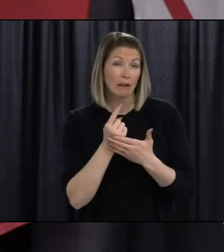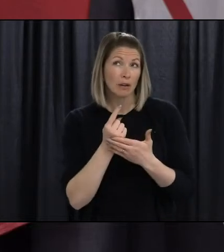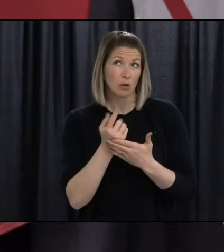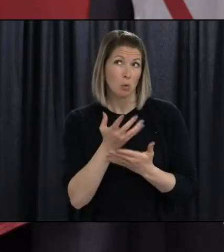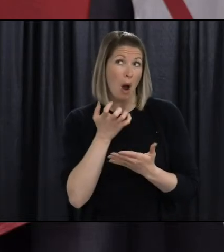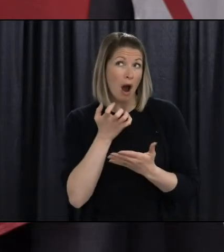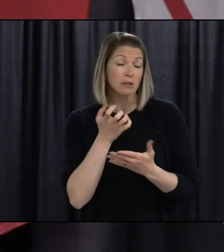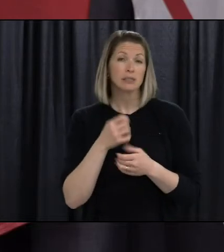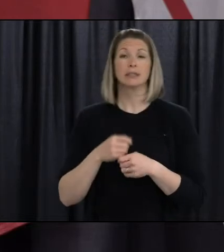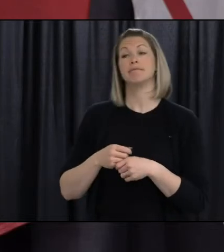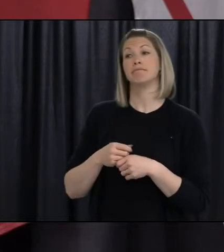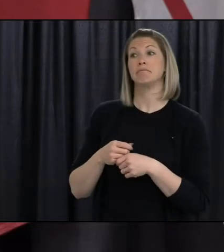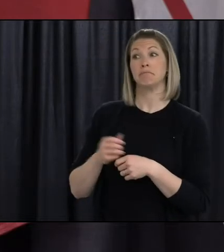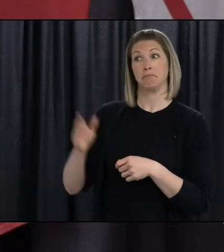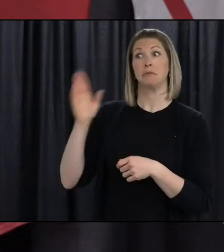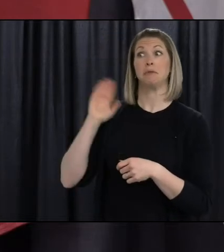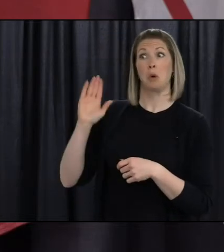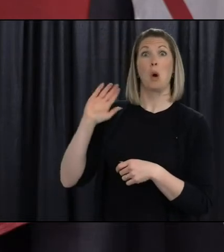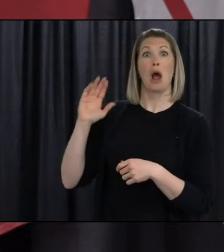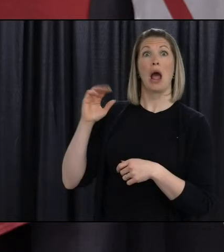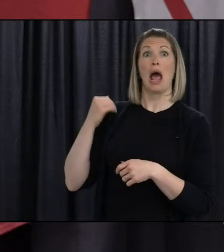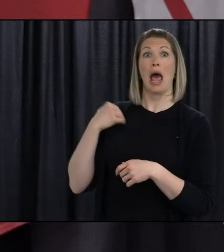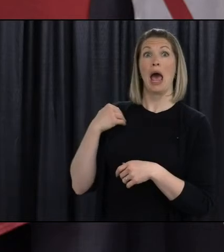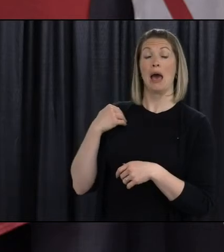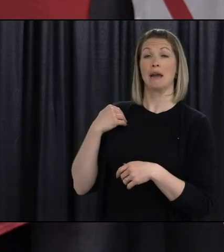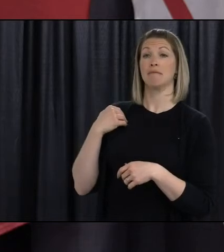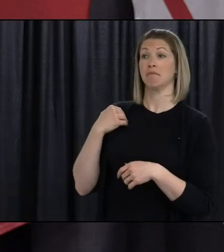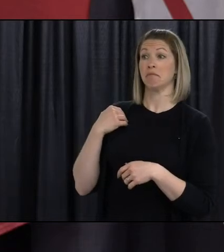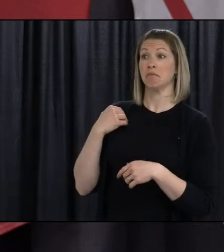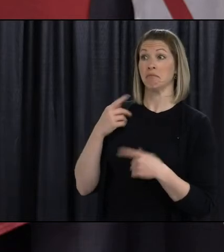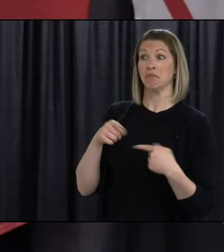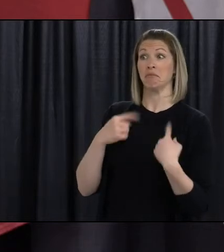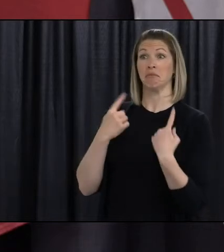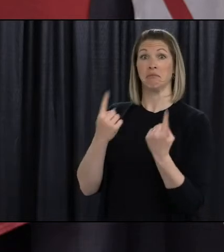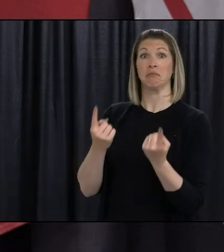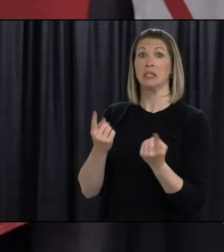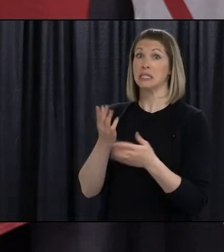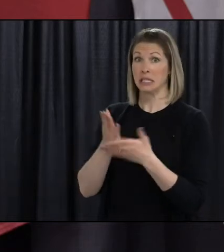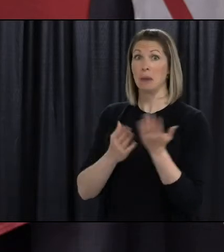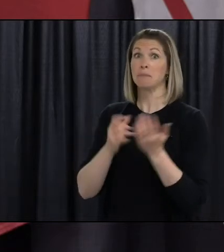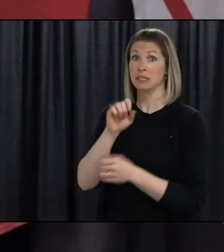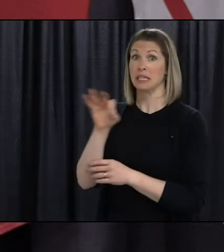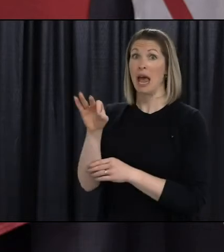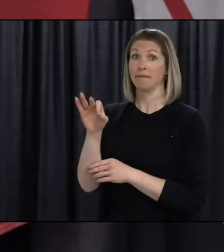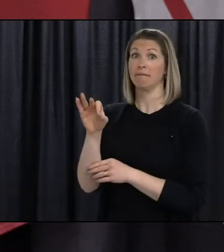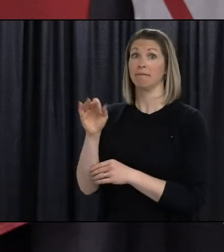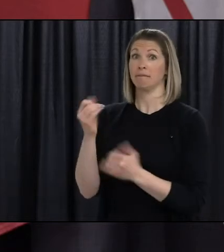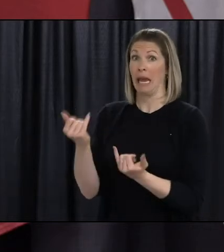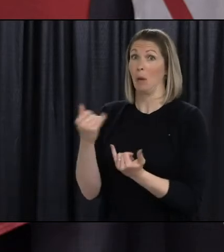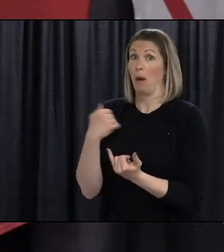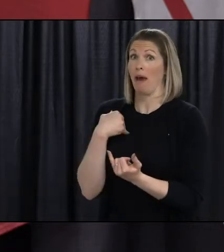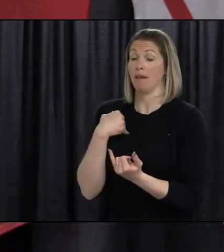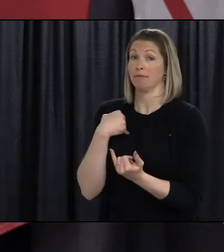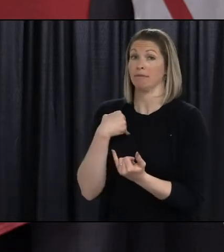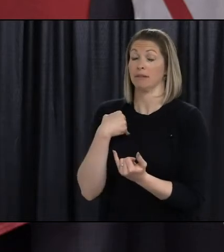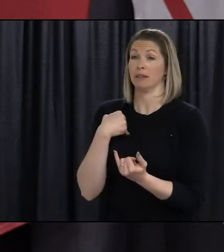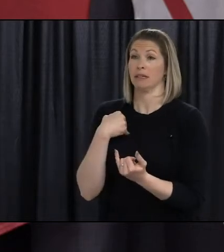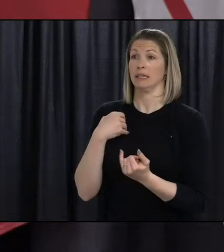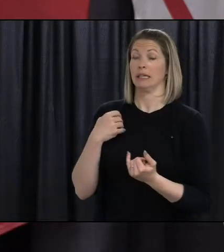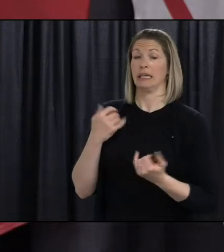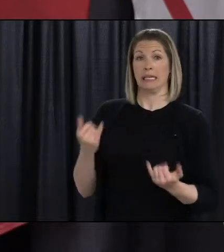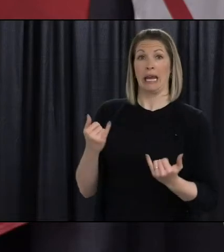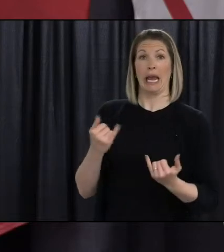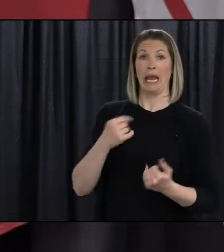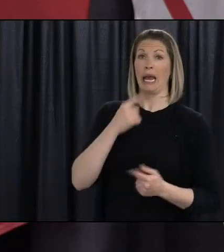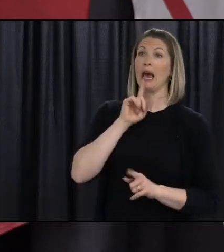we've had compressed work weeks in place, many, many years ago for some workers. So this is not something that we would say no to today, but